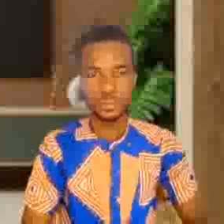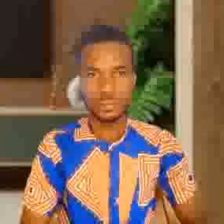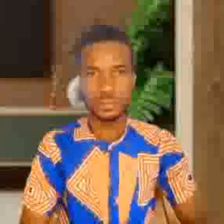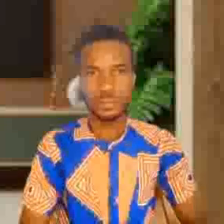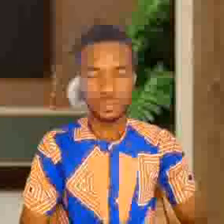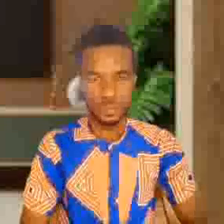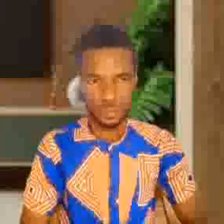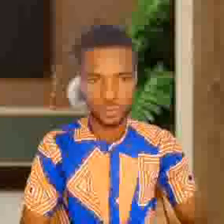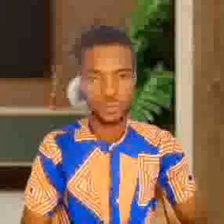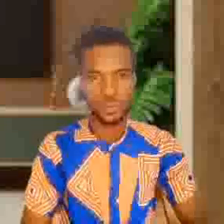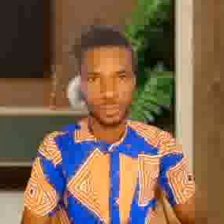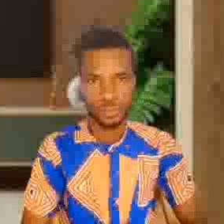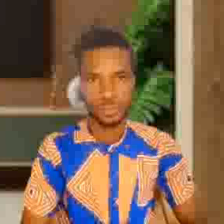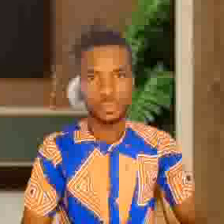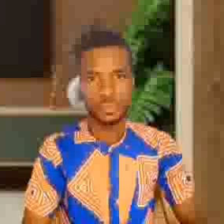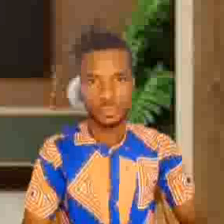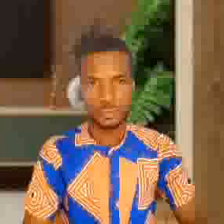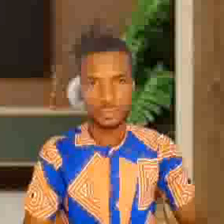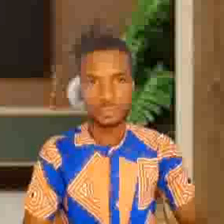contact, the prophetic verses.